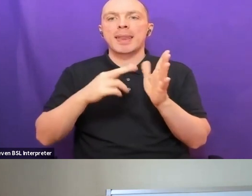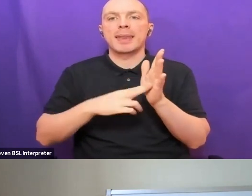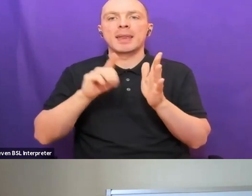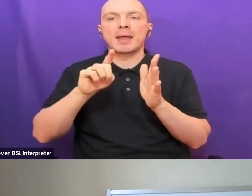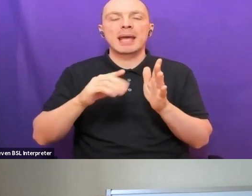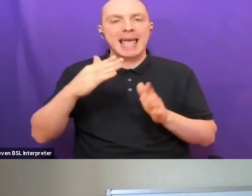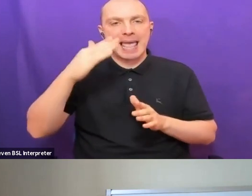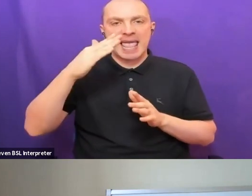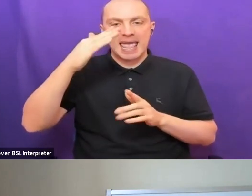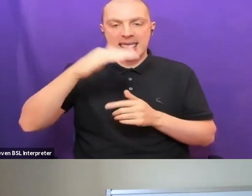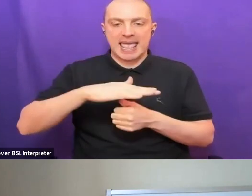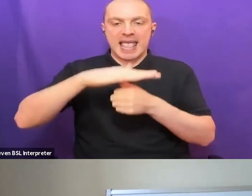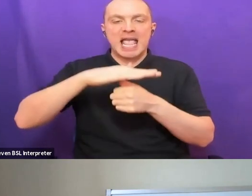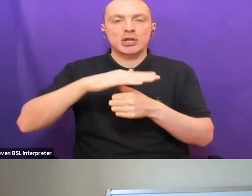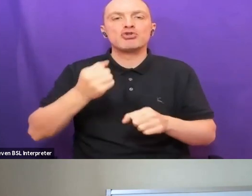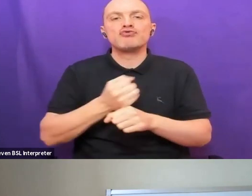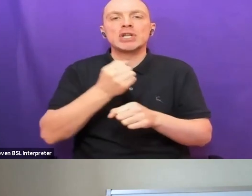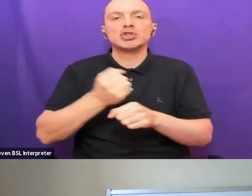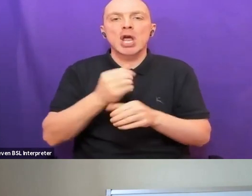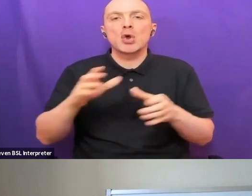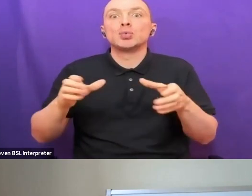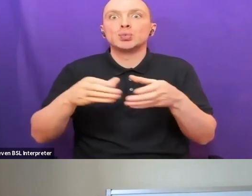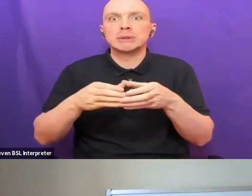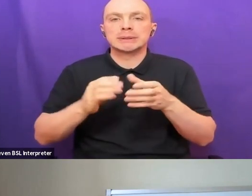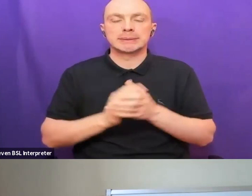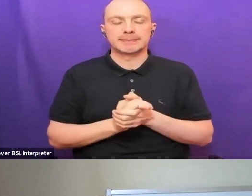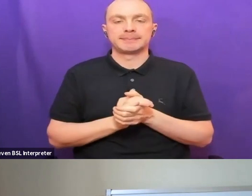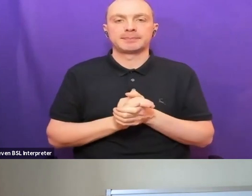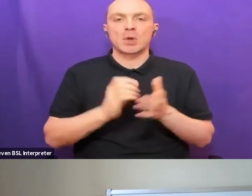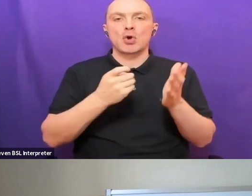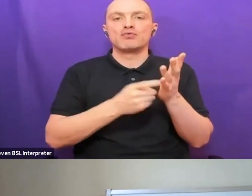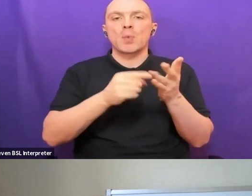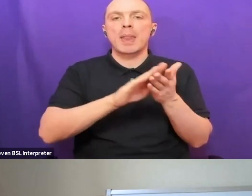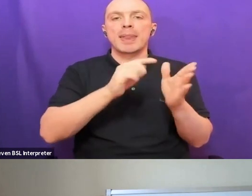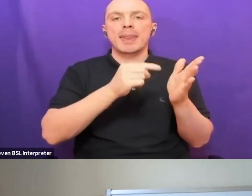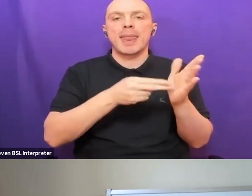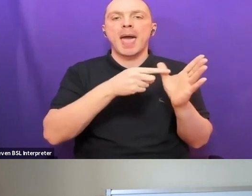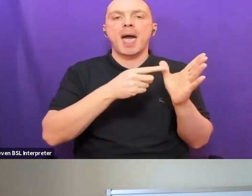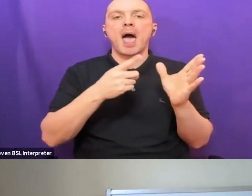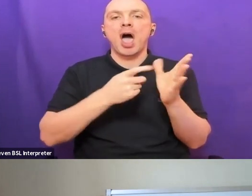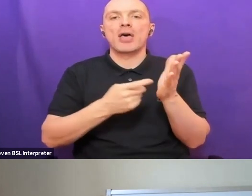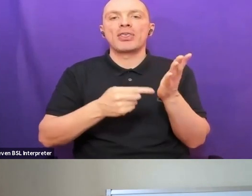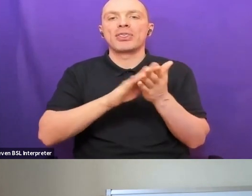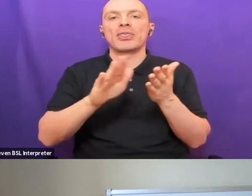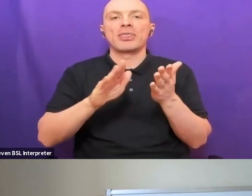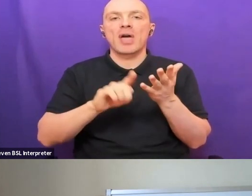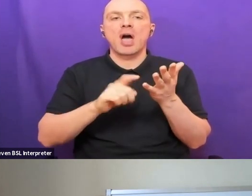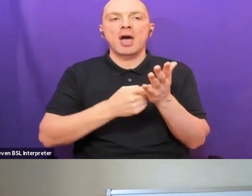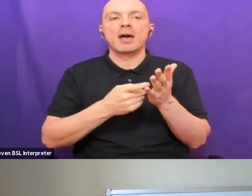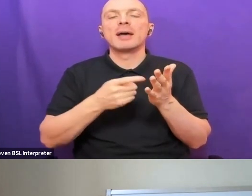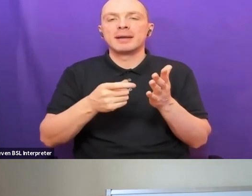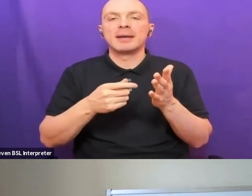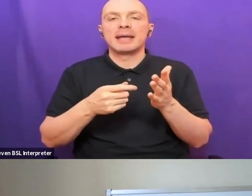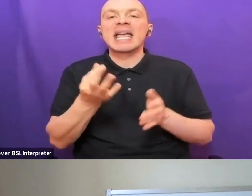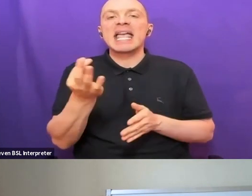Government Social Justice and Regeneration Division. We have Rona Arthur, Interim Head of Service, Connected Communities at North